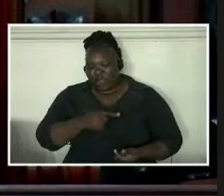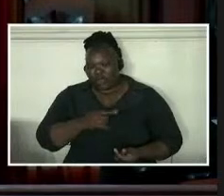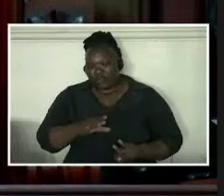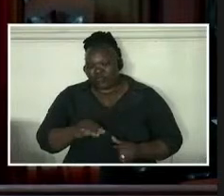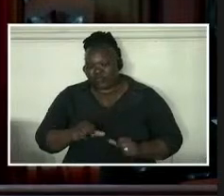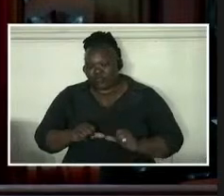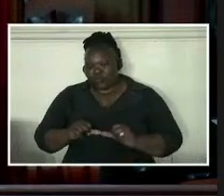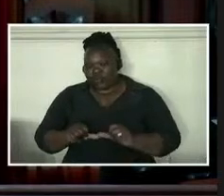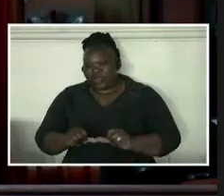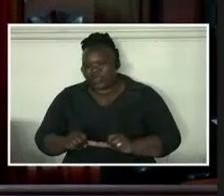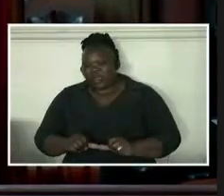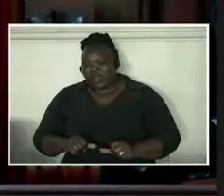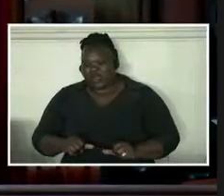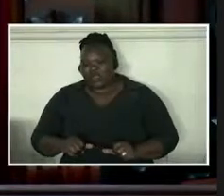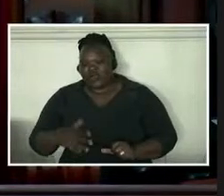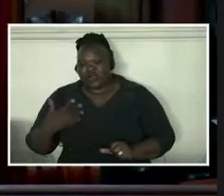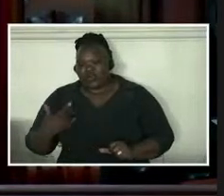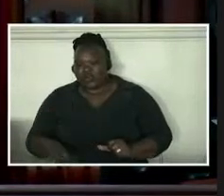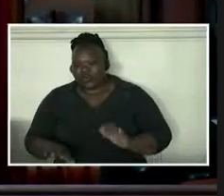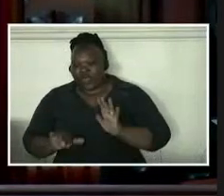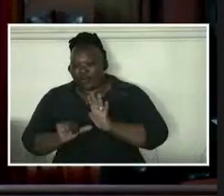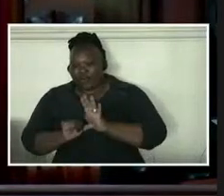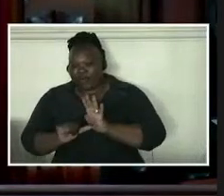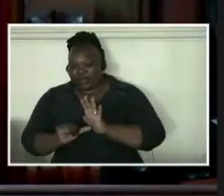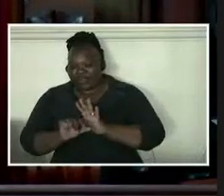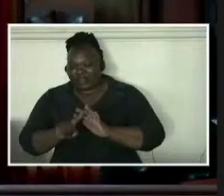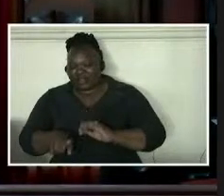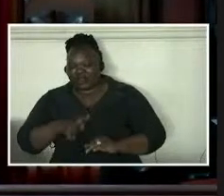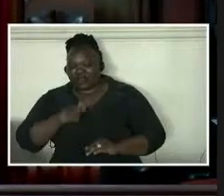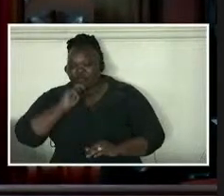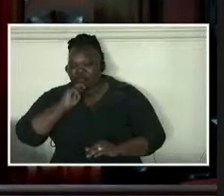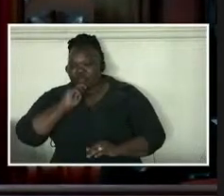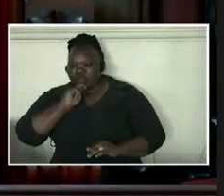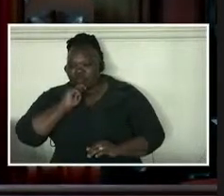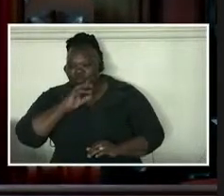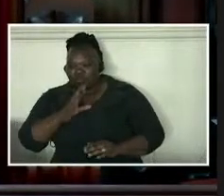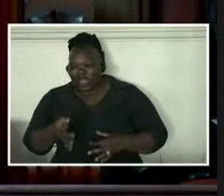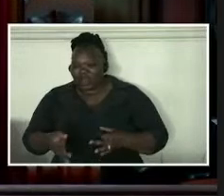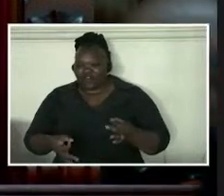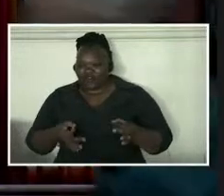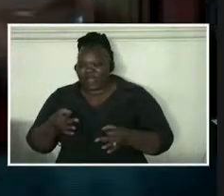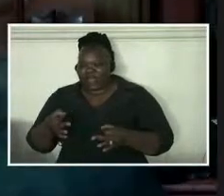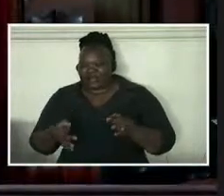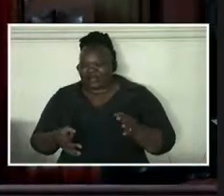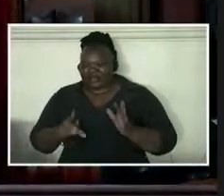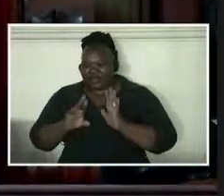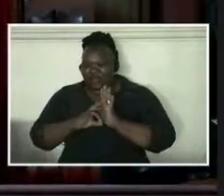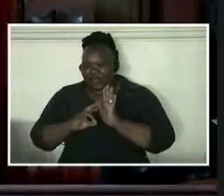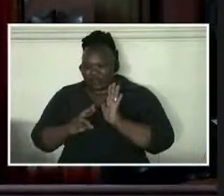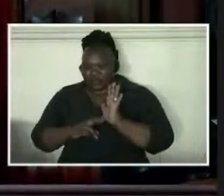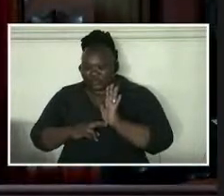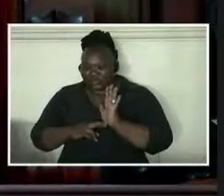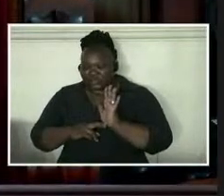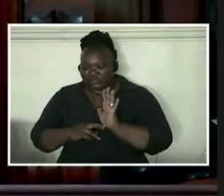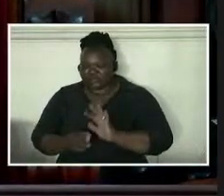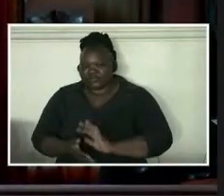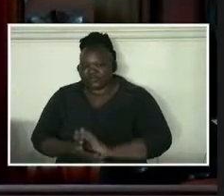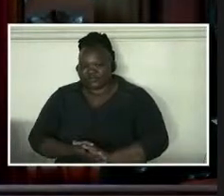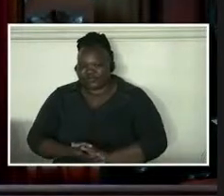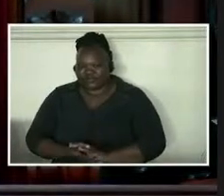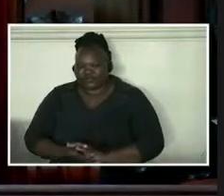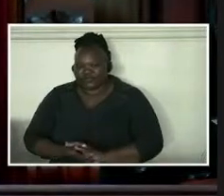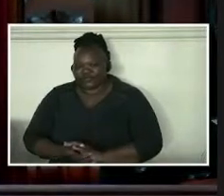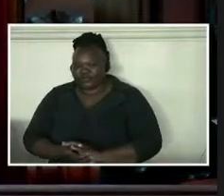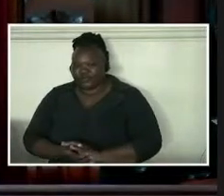so that's why it was important in the morning to explain the rules of such meetings so